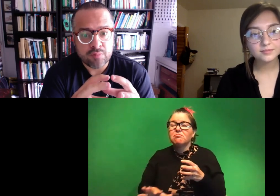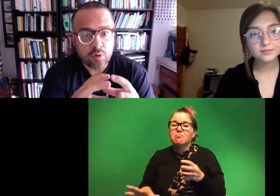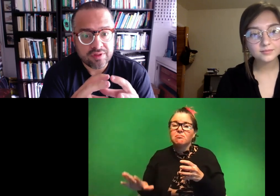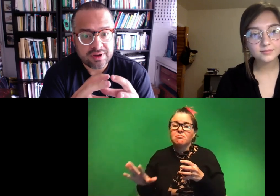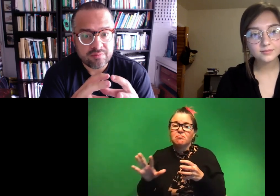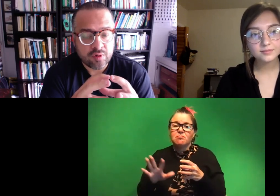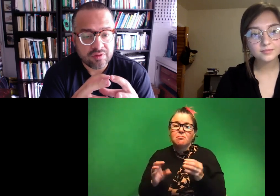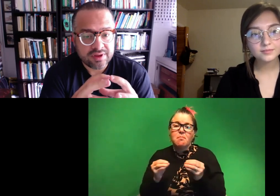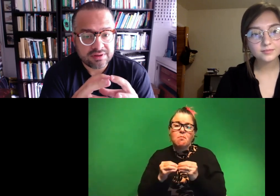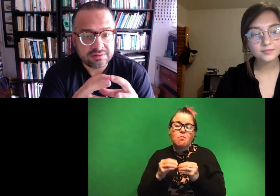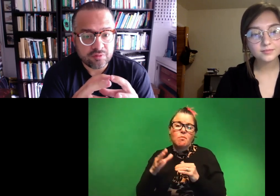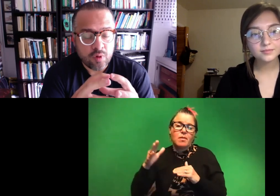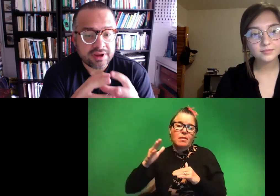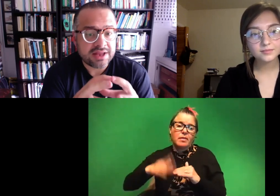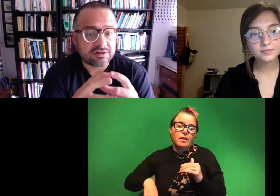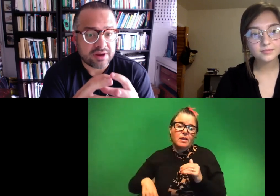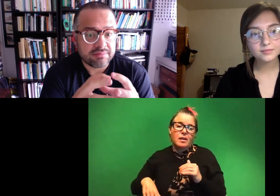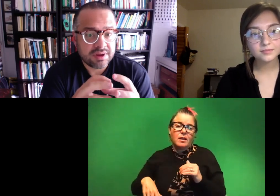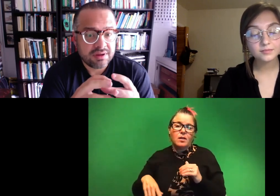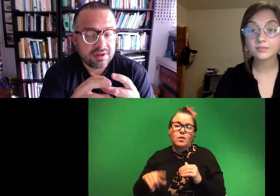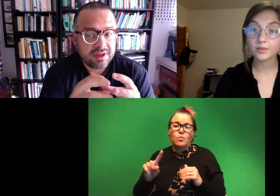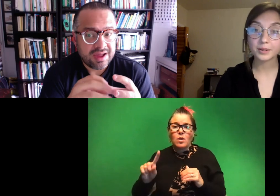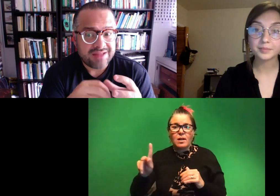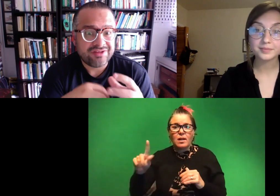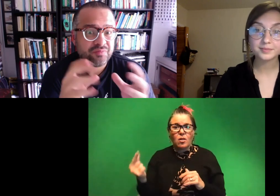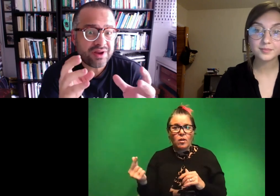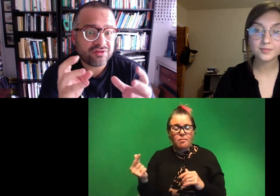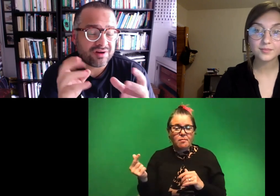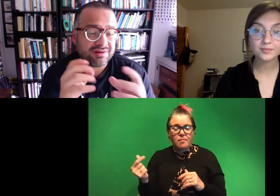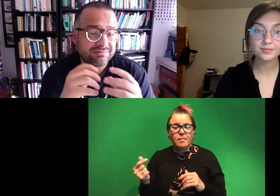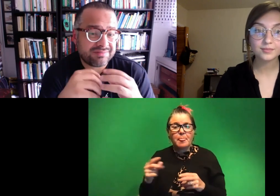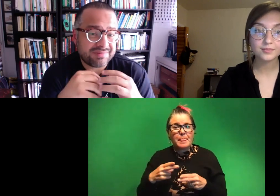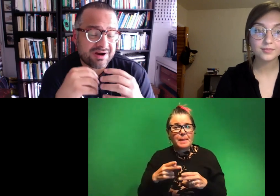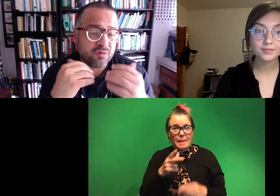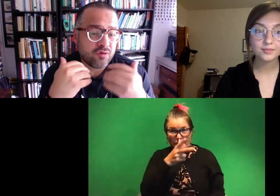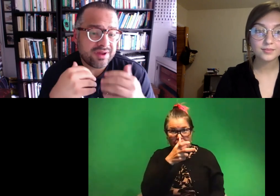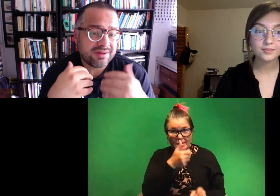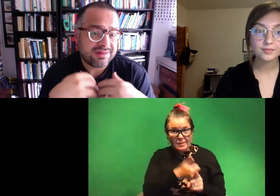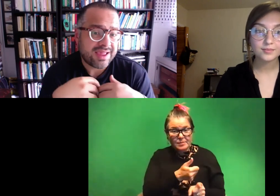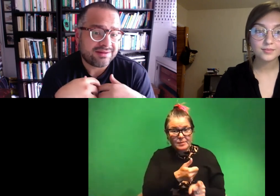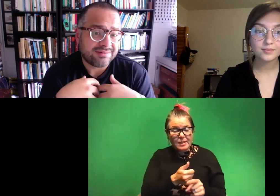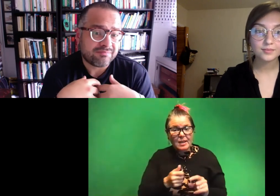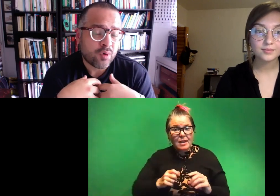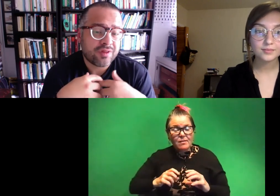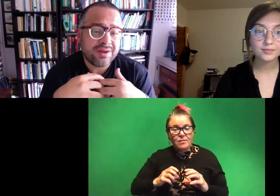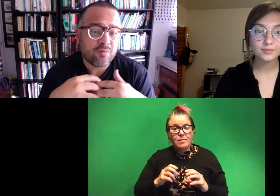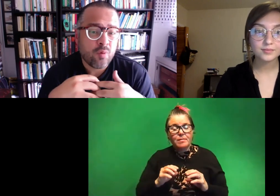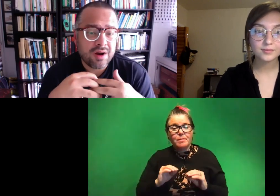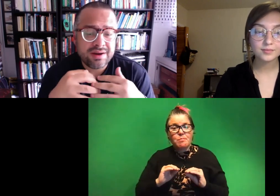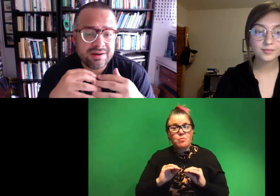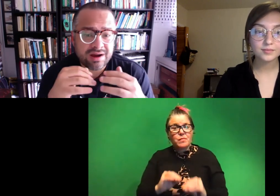around more than 1 kilogram. And these beetles are moving like more